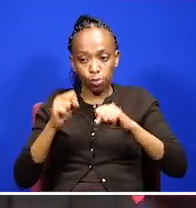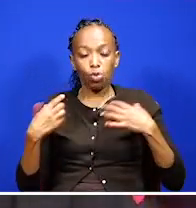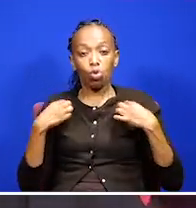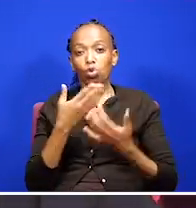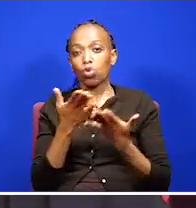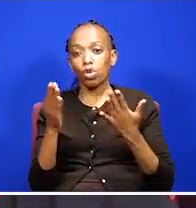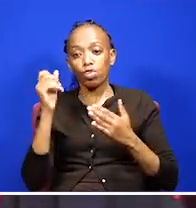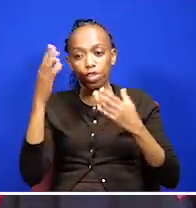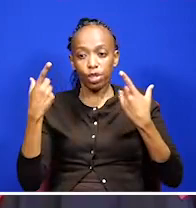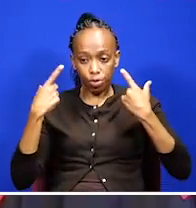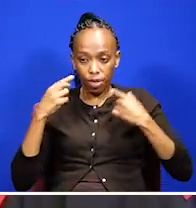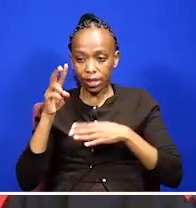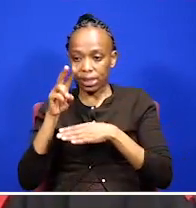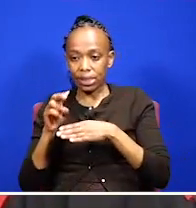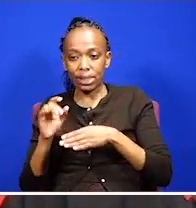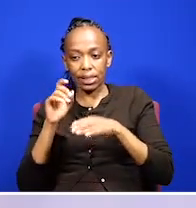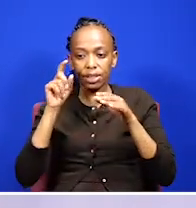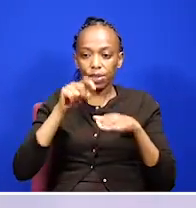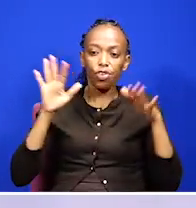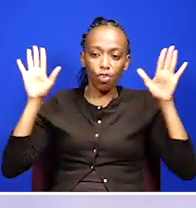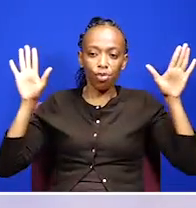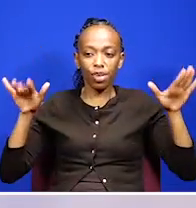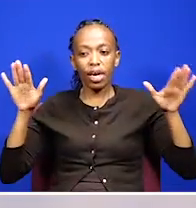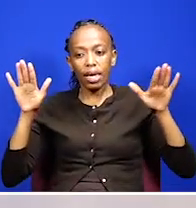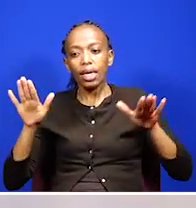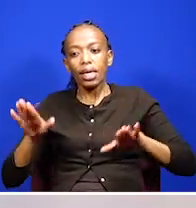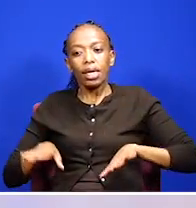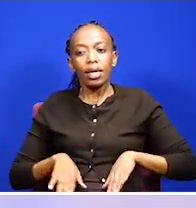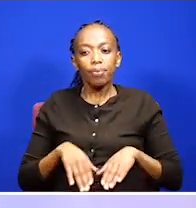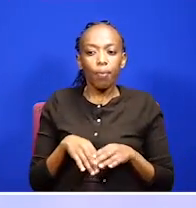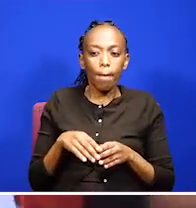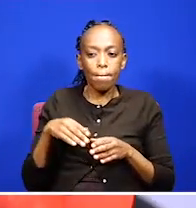showed you if he watches over